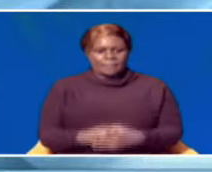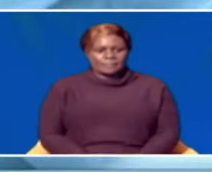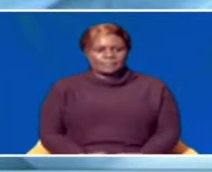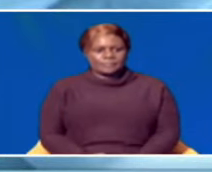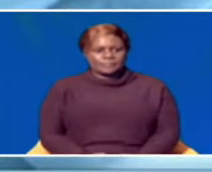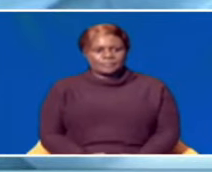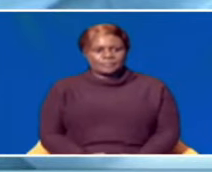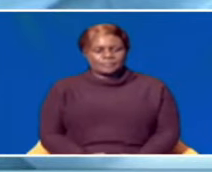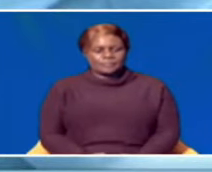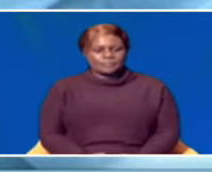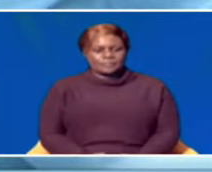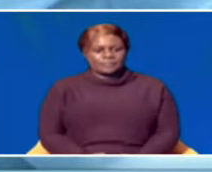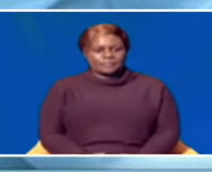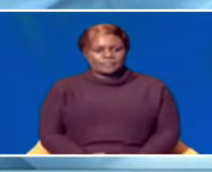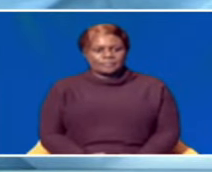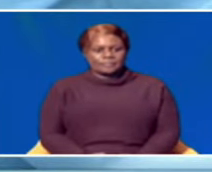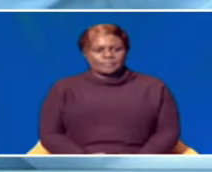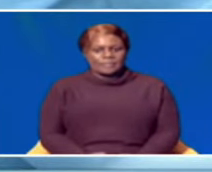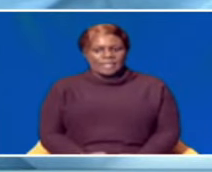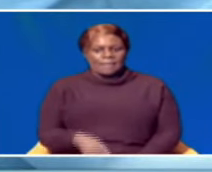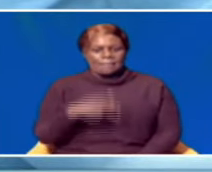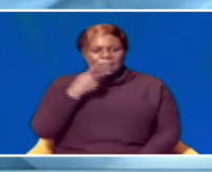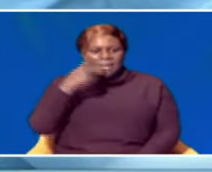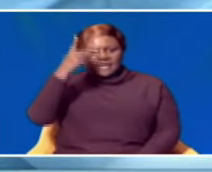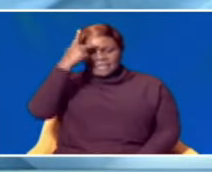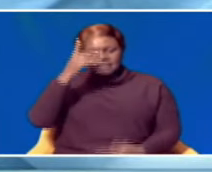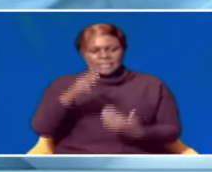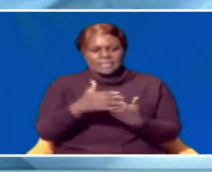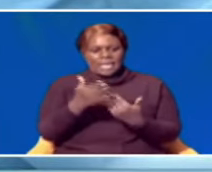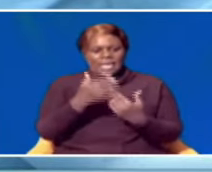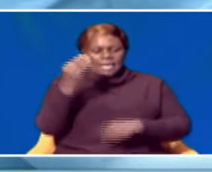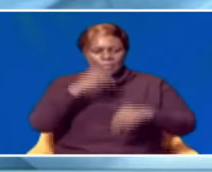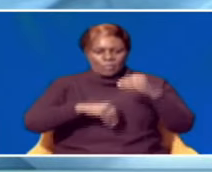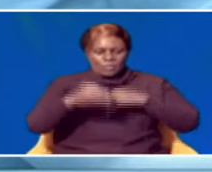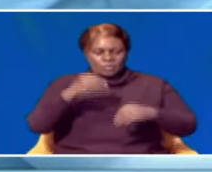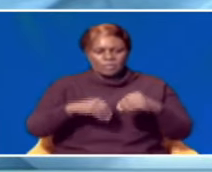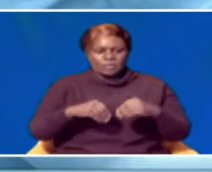Now, poor parenting has been cited as a major contributor to the increased